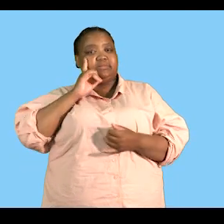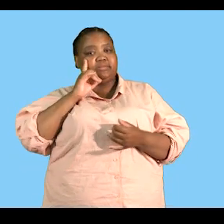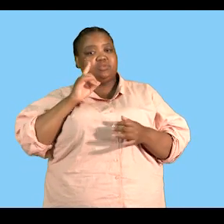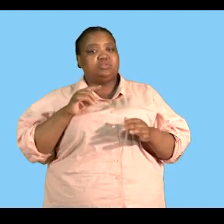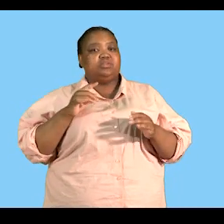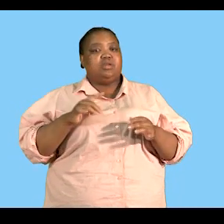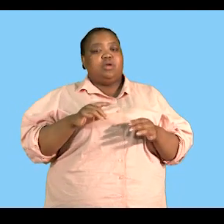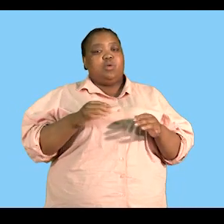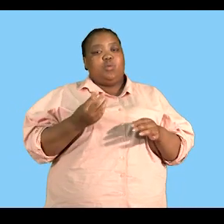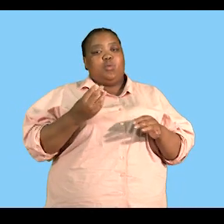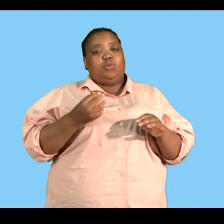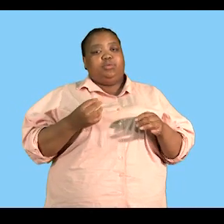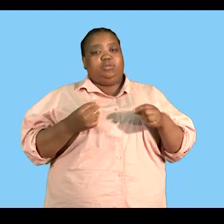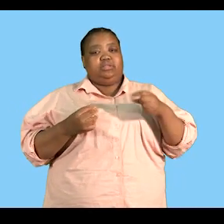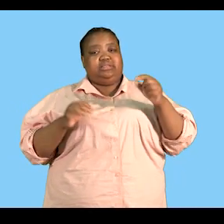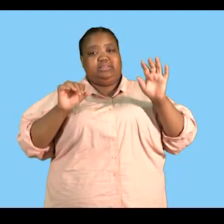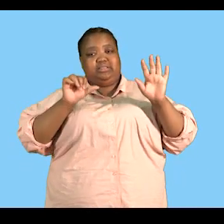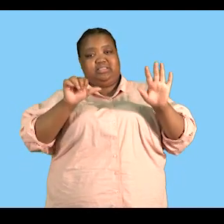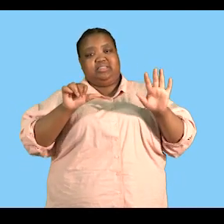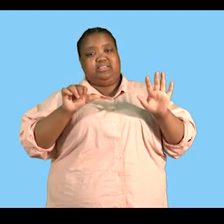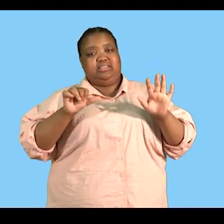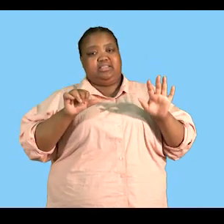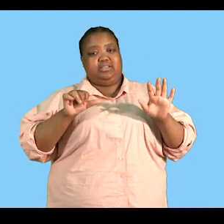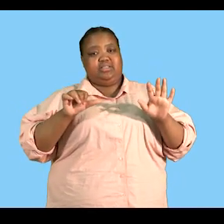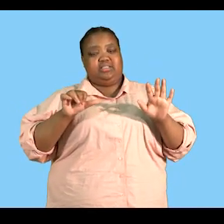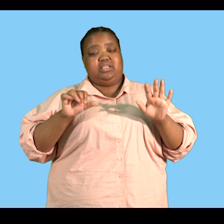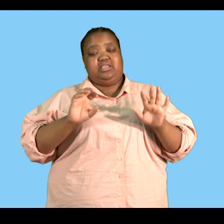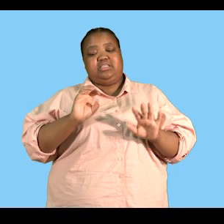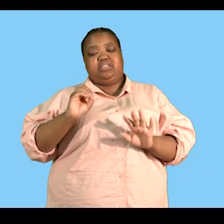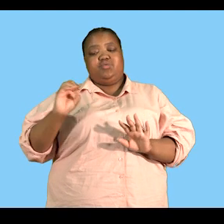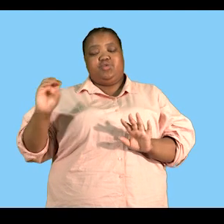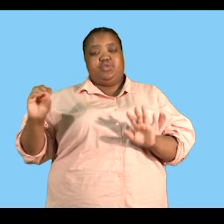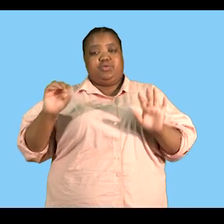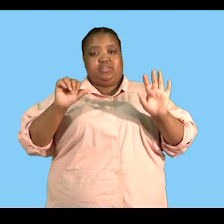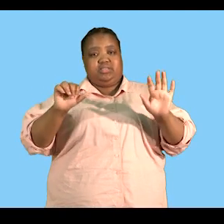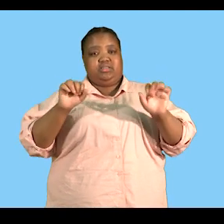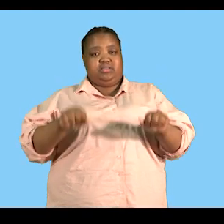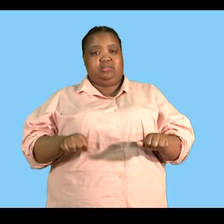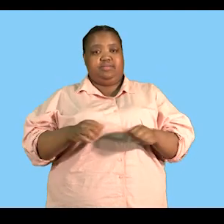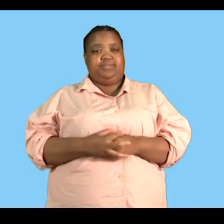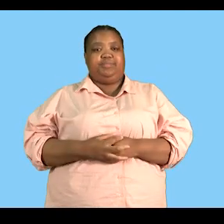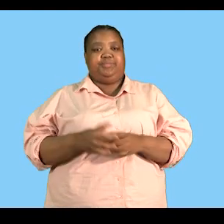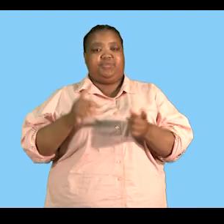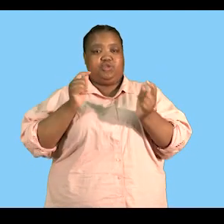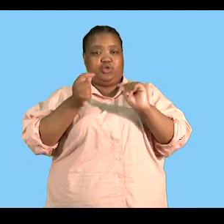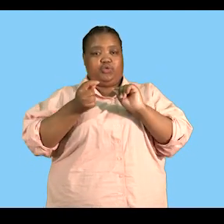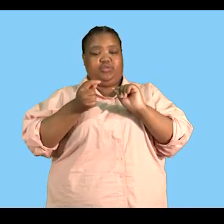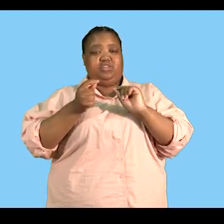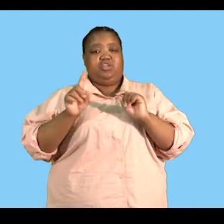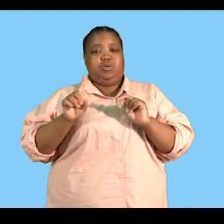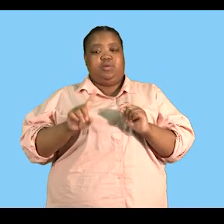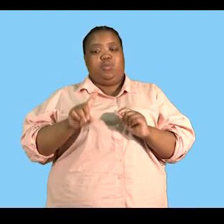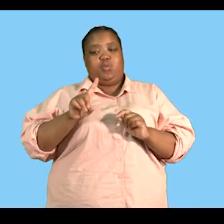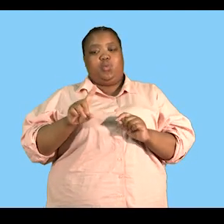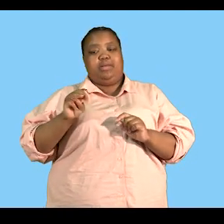are working with 6, 1, 2, 3, 4, 5, 6 zeros. So our conversion factor